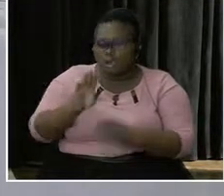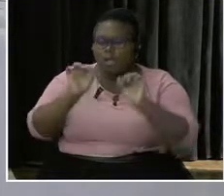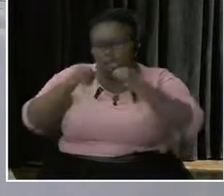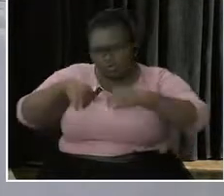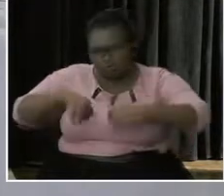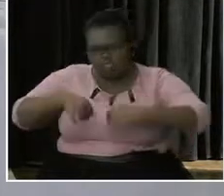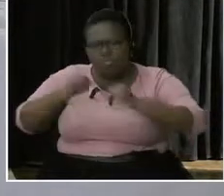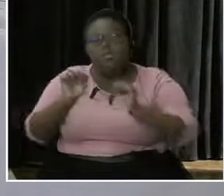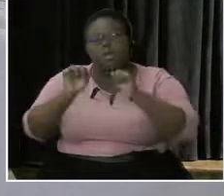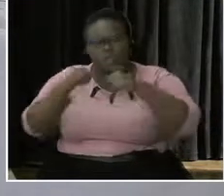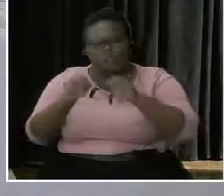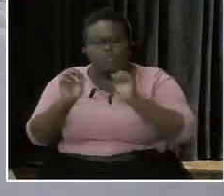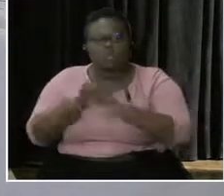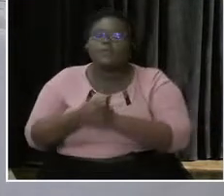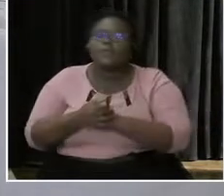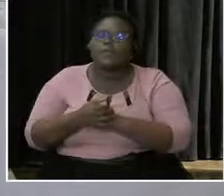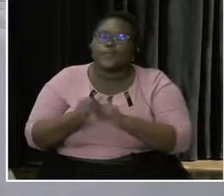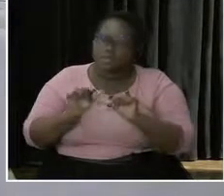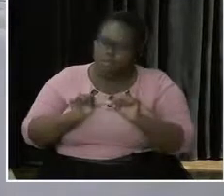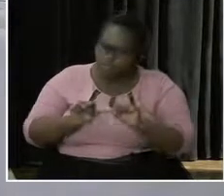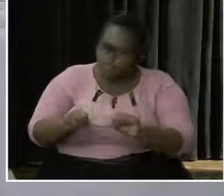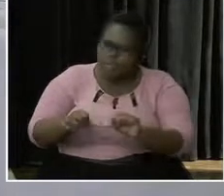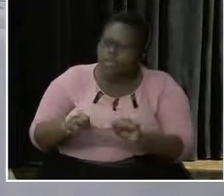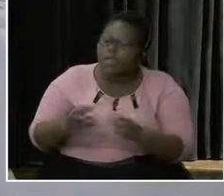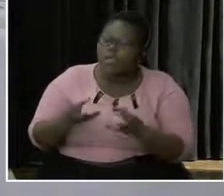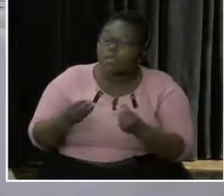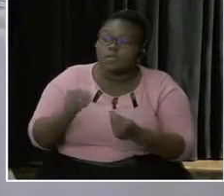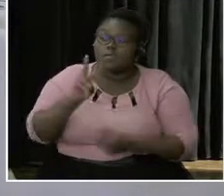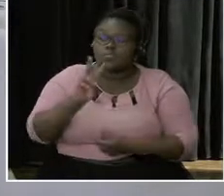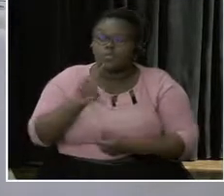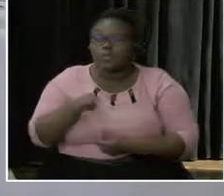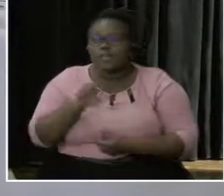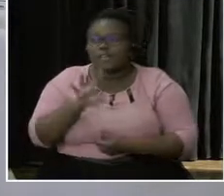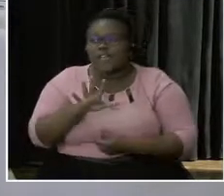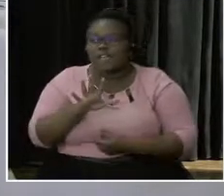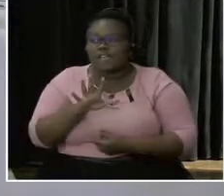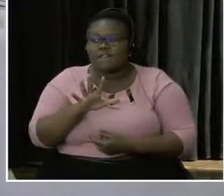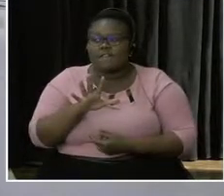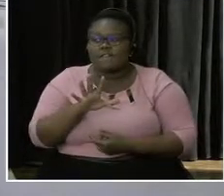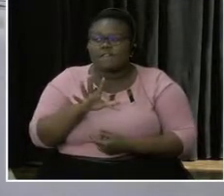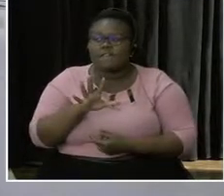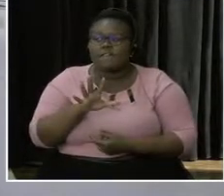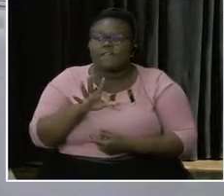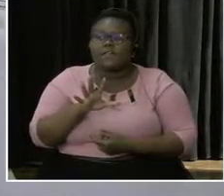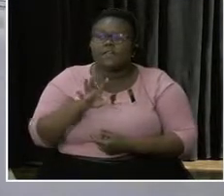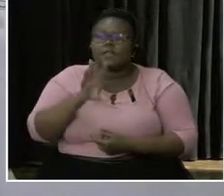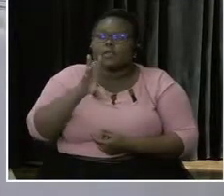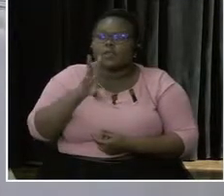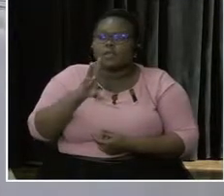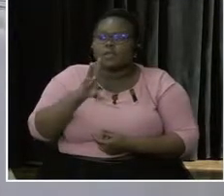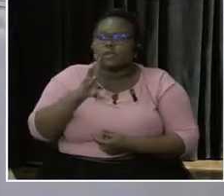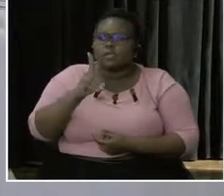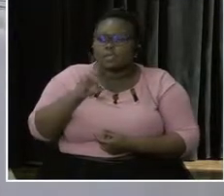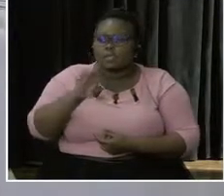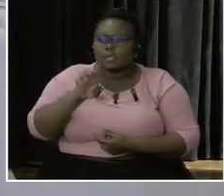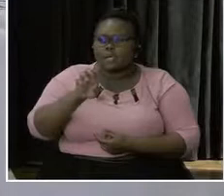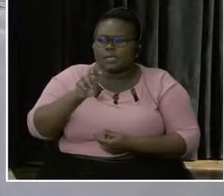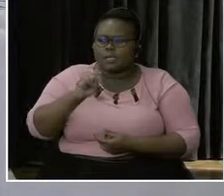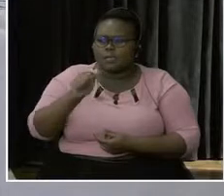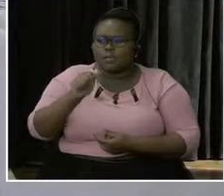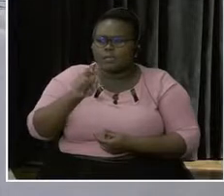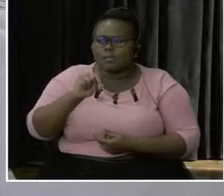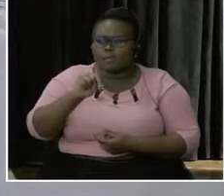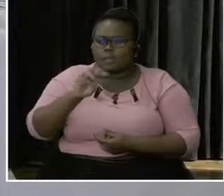Agreed. The recommendation is carried. Item 2.5, update on Durban's participation on Global Cities